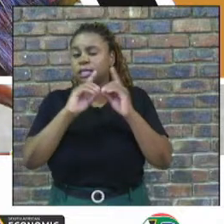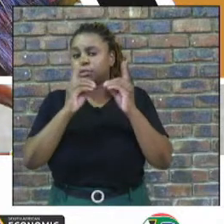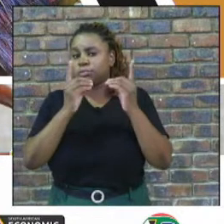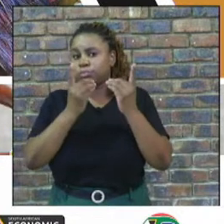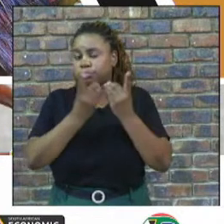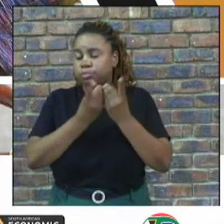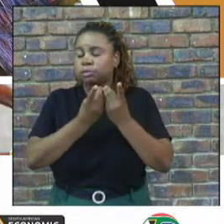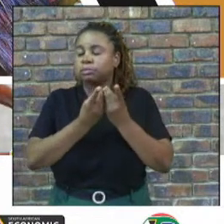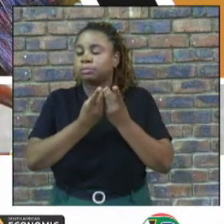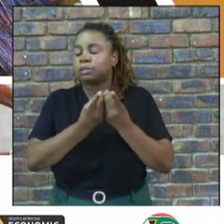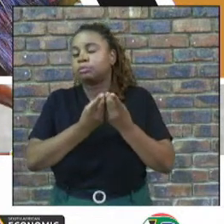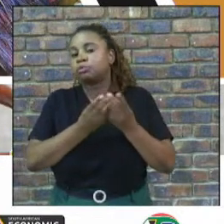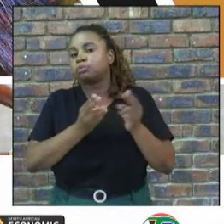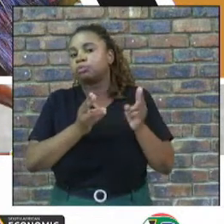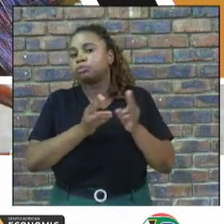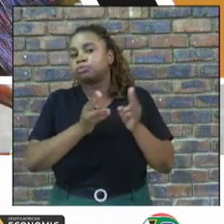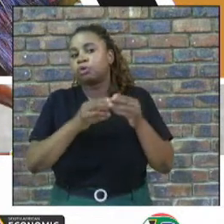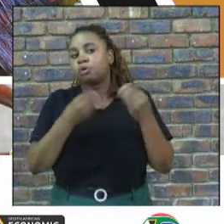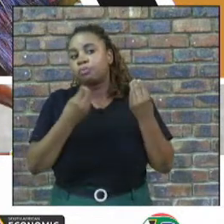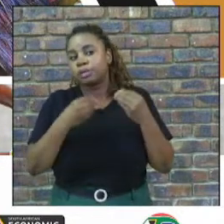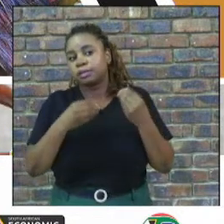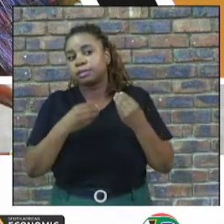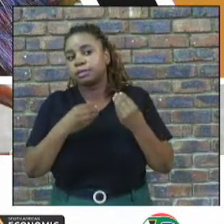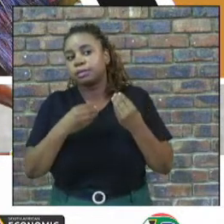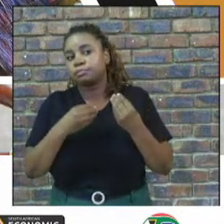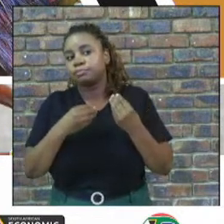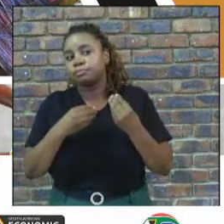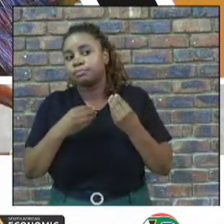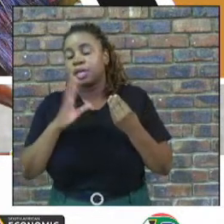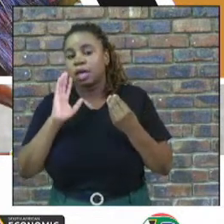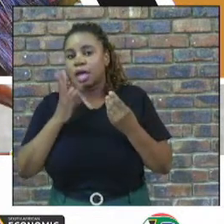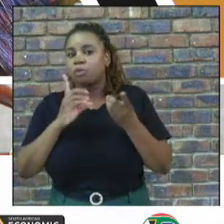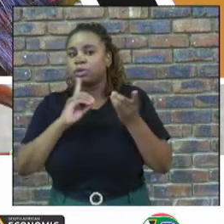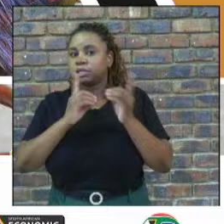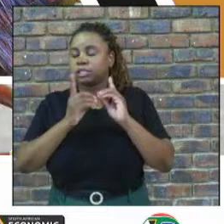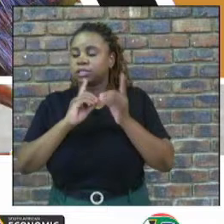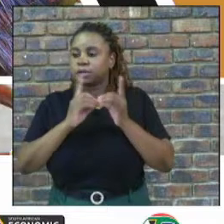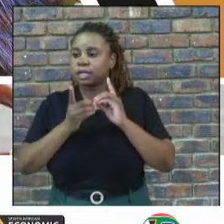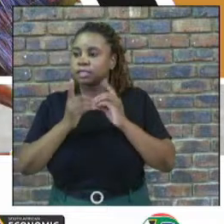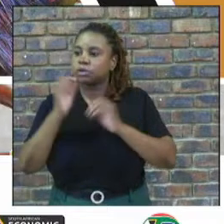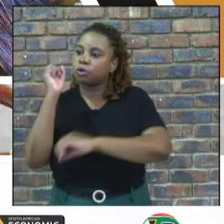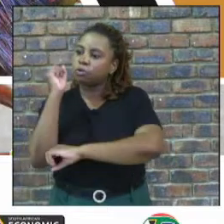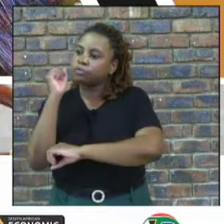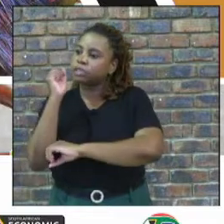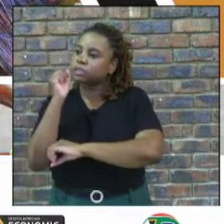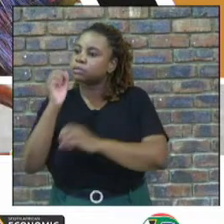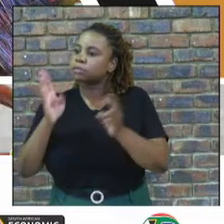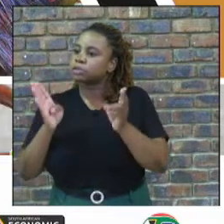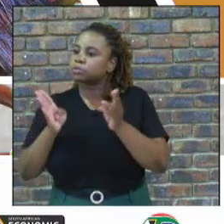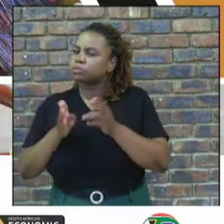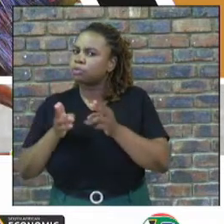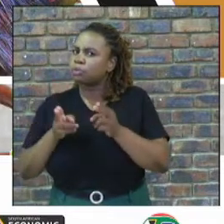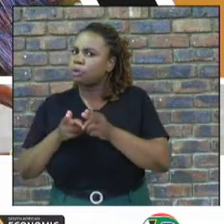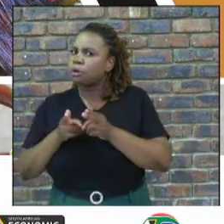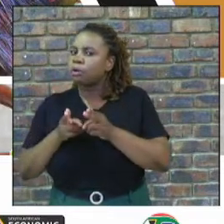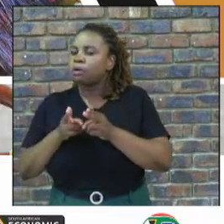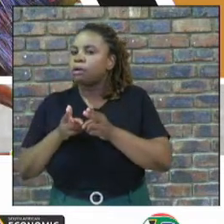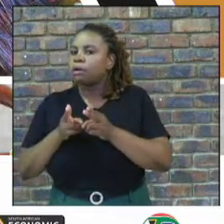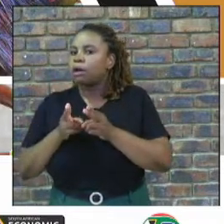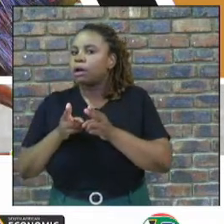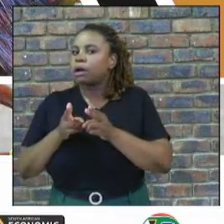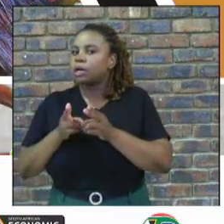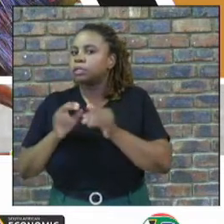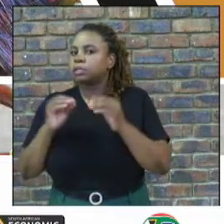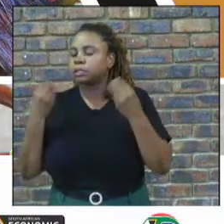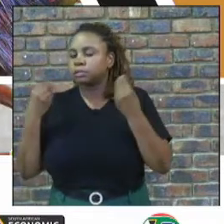entities. I'll speak to the Office of the Small Enterprise Ombudsman Services, which will be a new office that